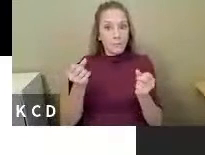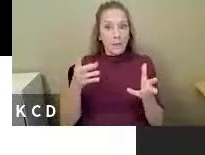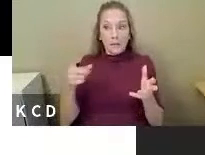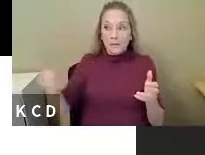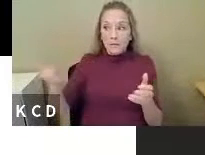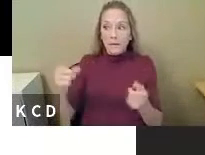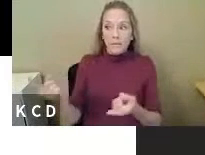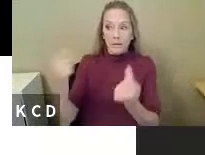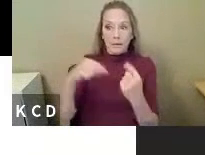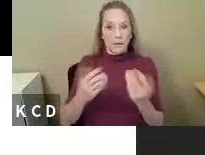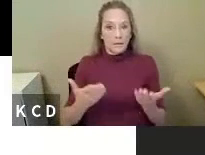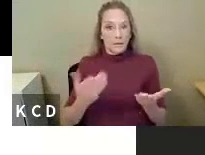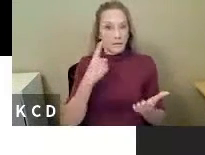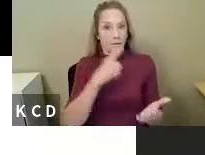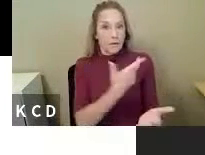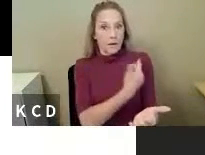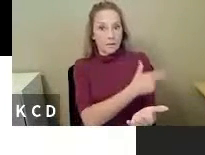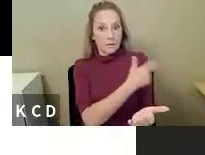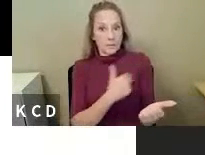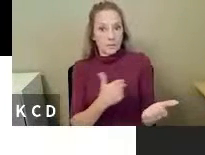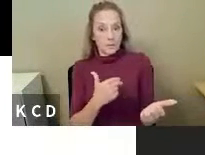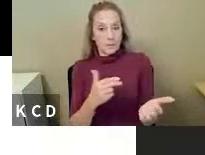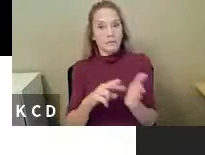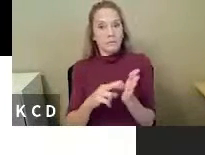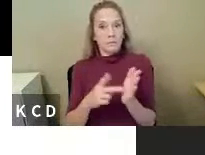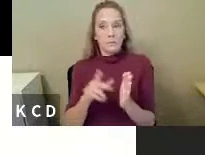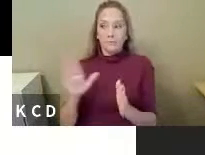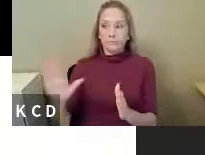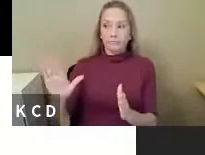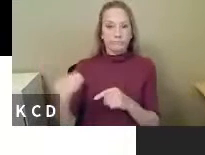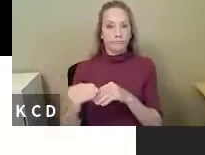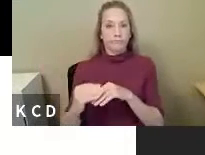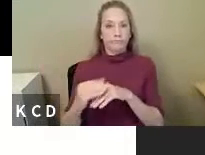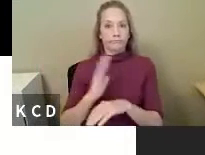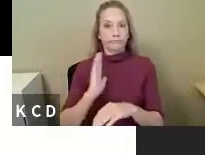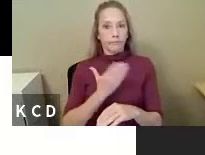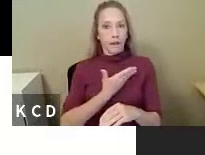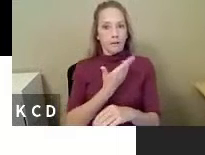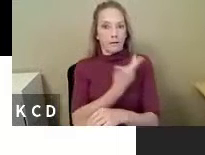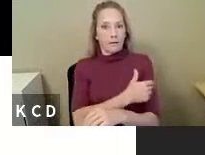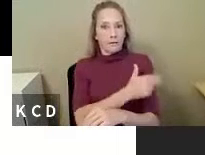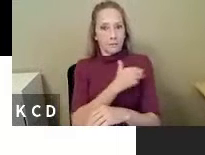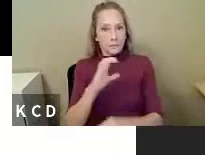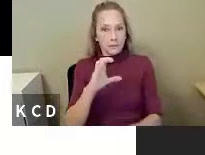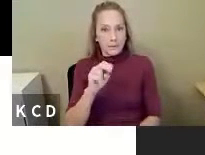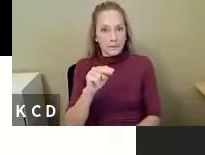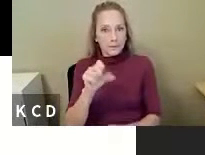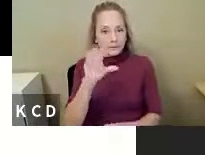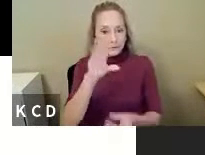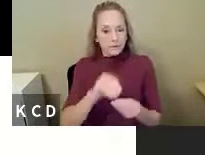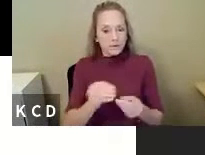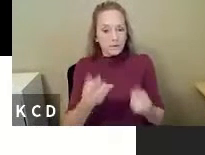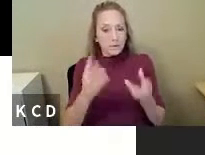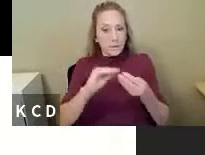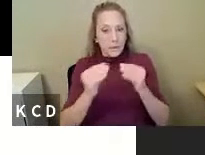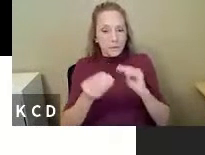for the hospital, and so they impact our hospital census and our hospital surge capacity. Next slide,